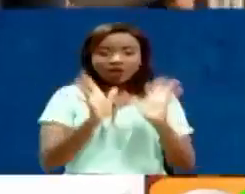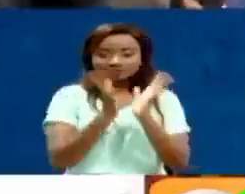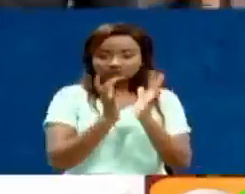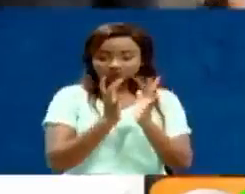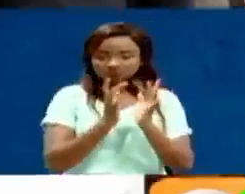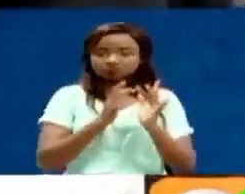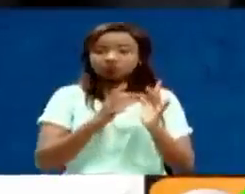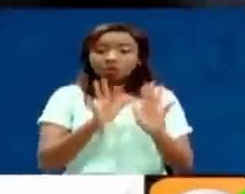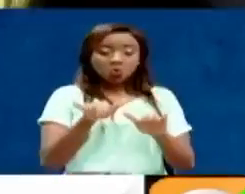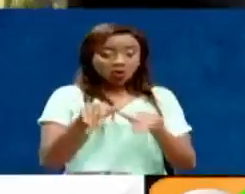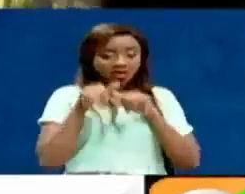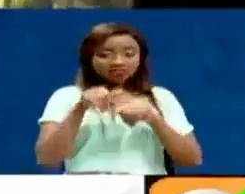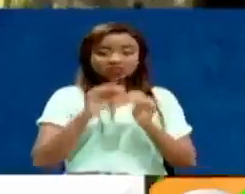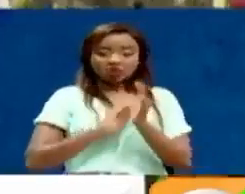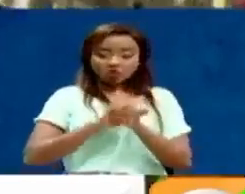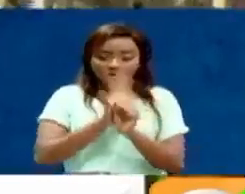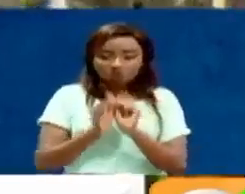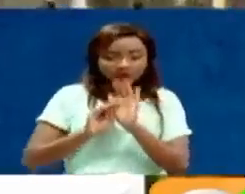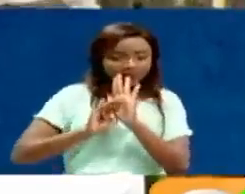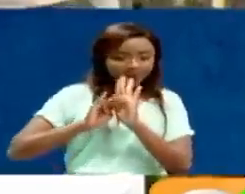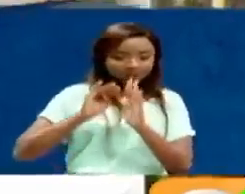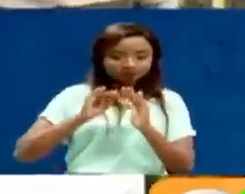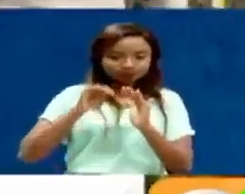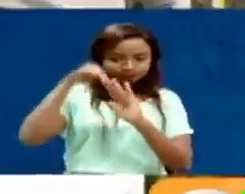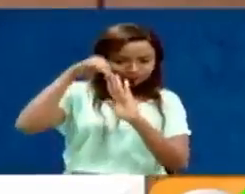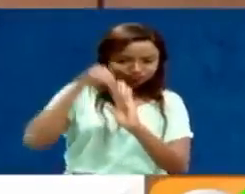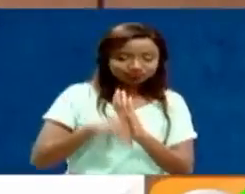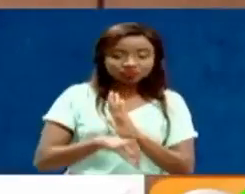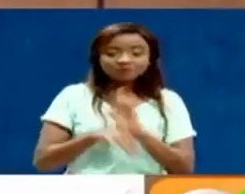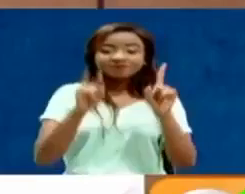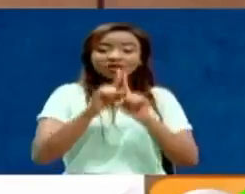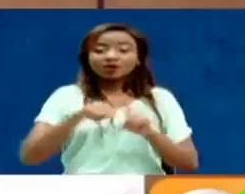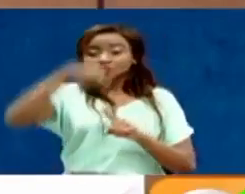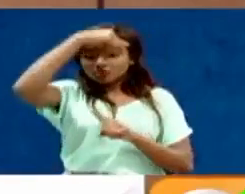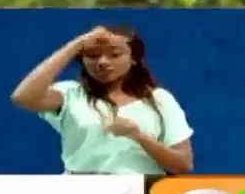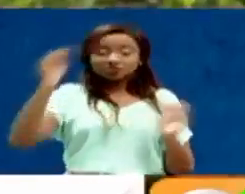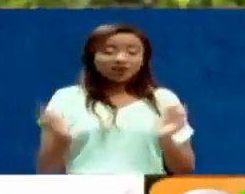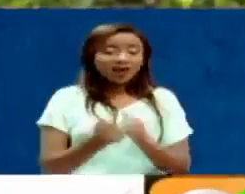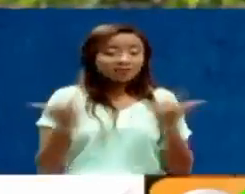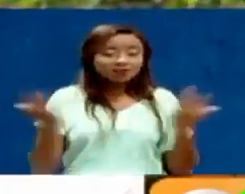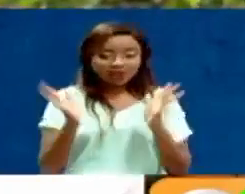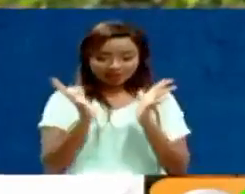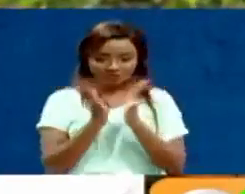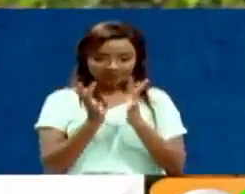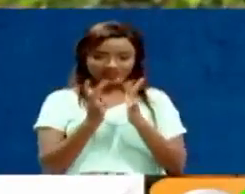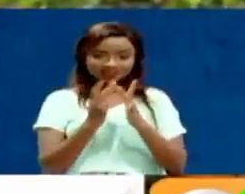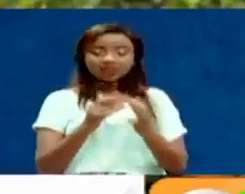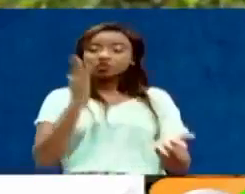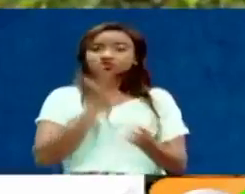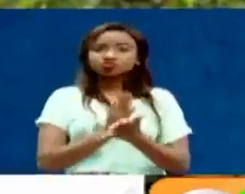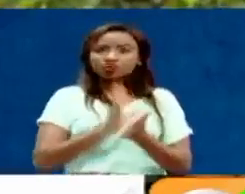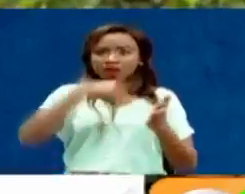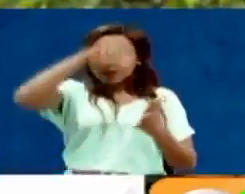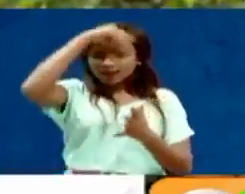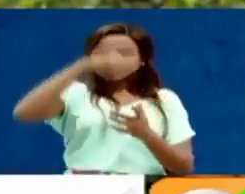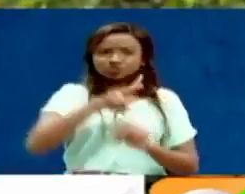COVID-19 curve to flatten. This year's graduation at the university will also be conducted online. The graduation, which is scheduled for